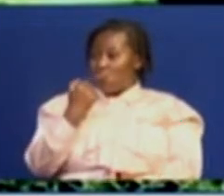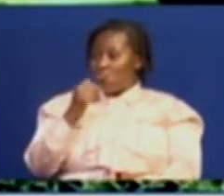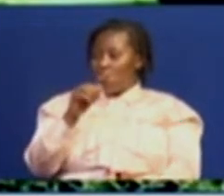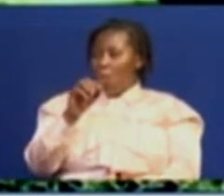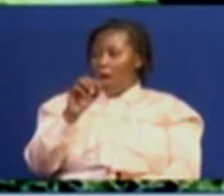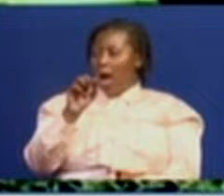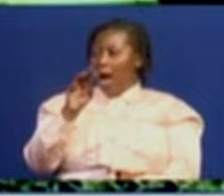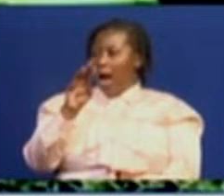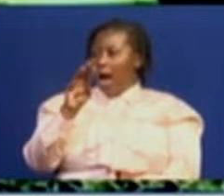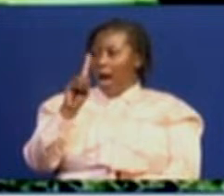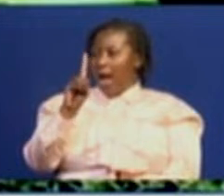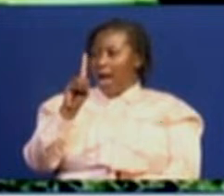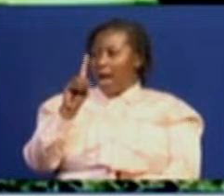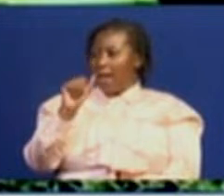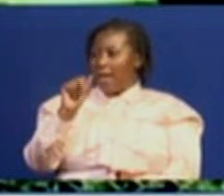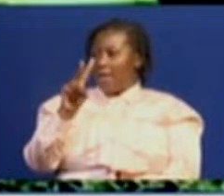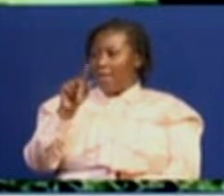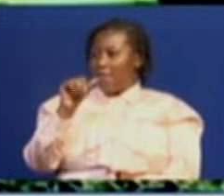is David. PhD holder.